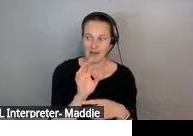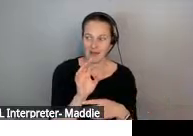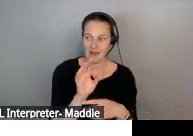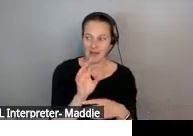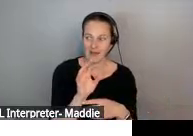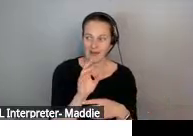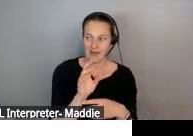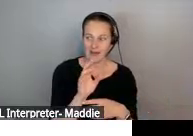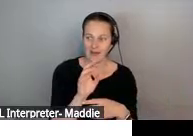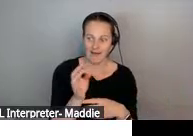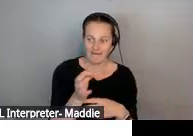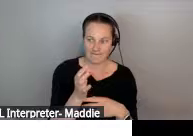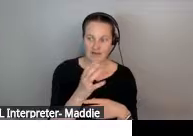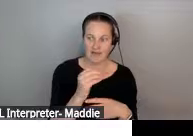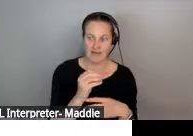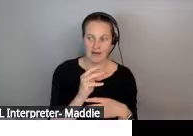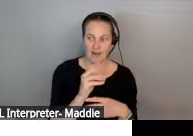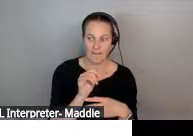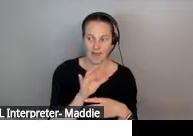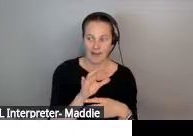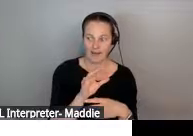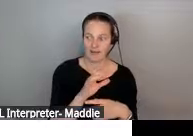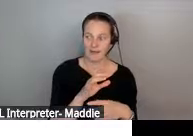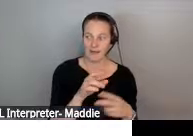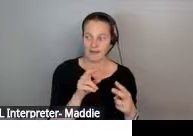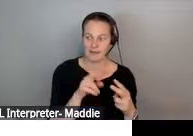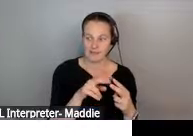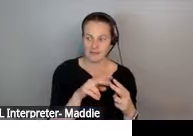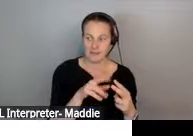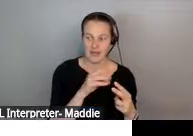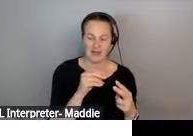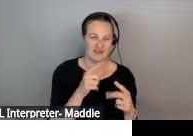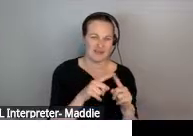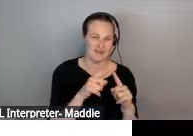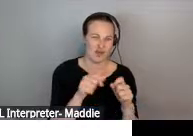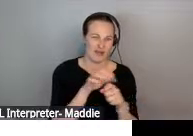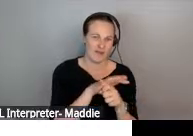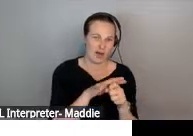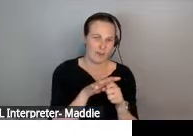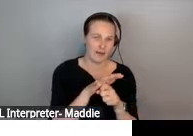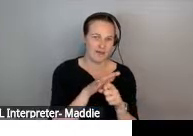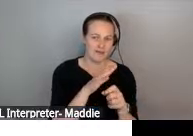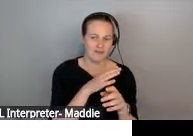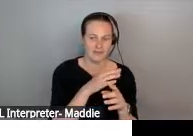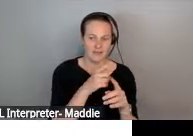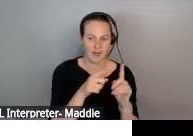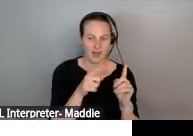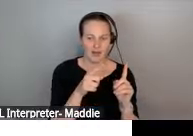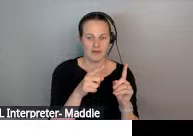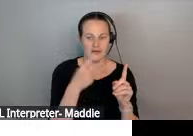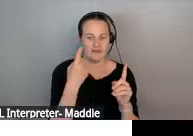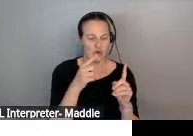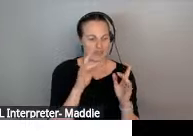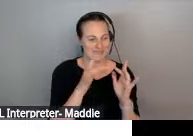that's a little bit of a different environment, but there are longstanding processes for getting digital instructional materials that are